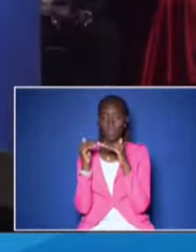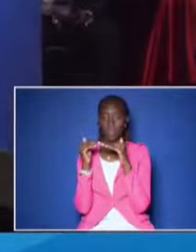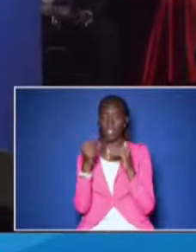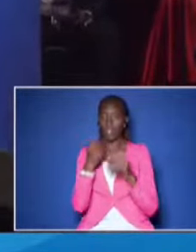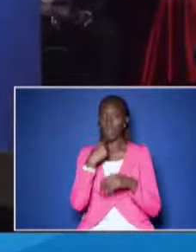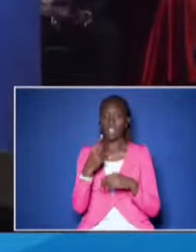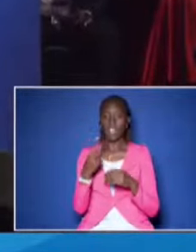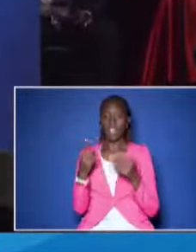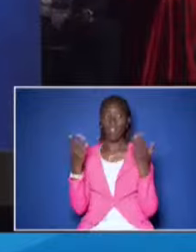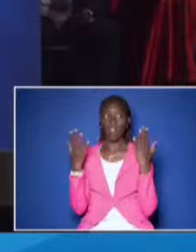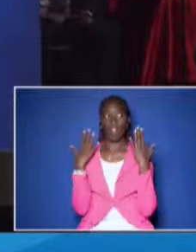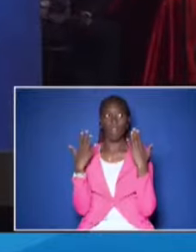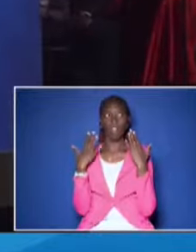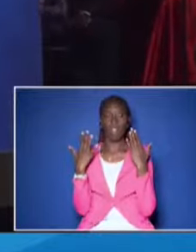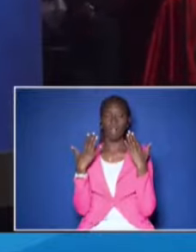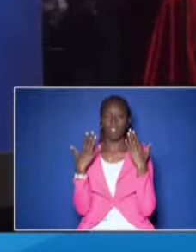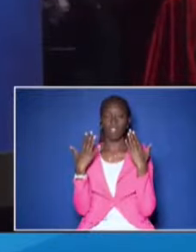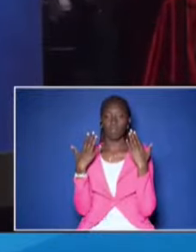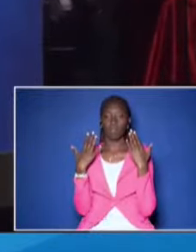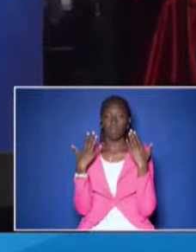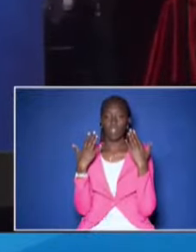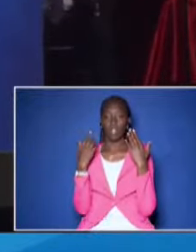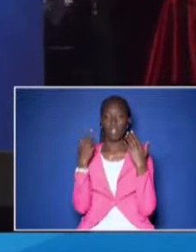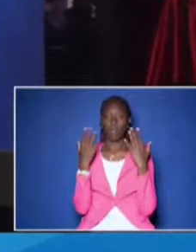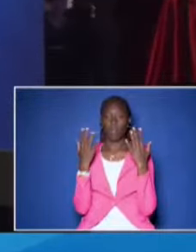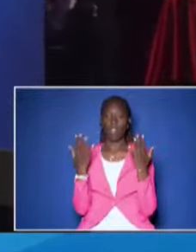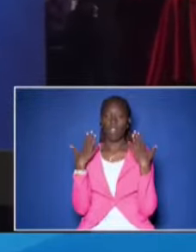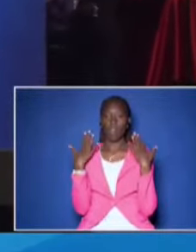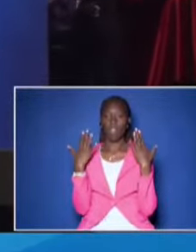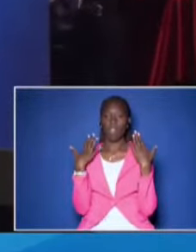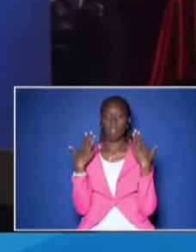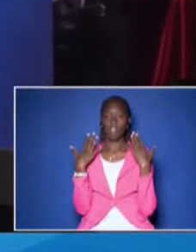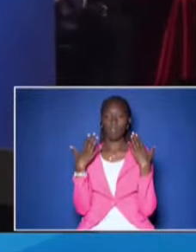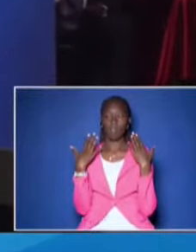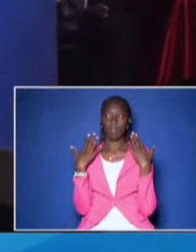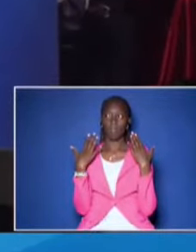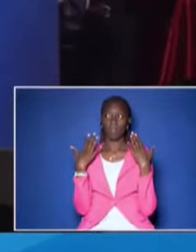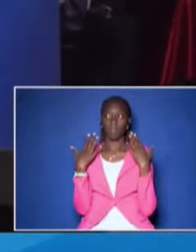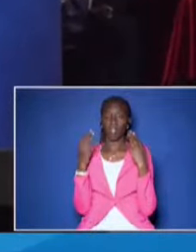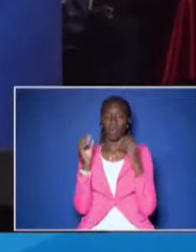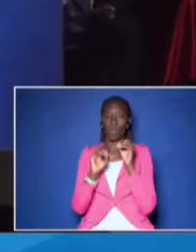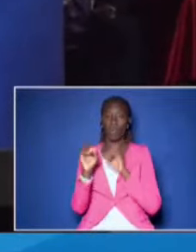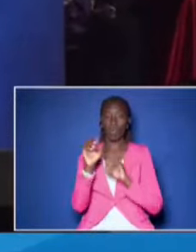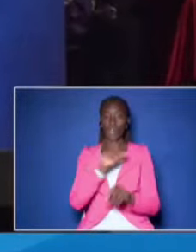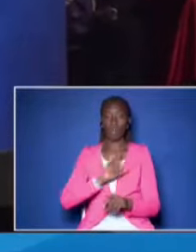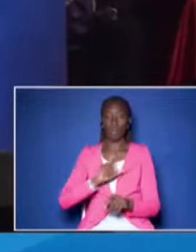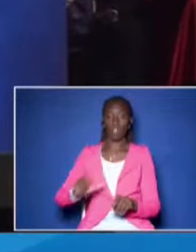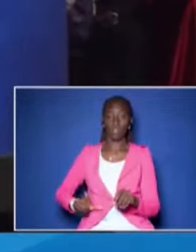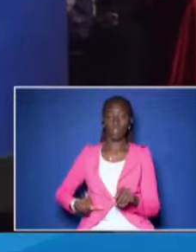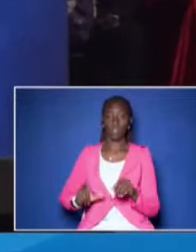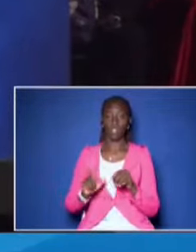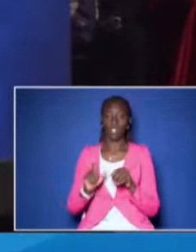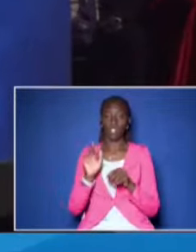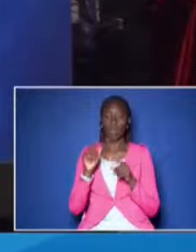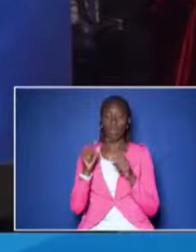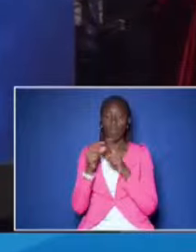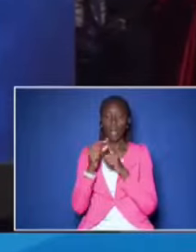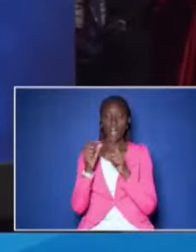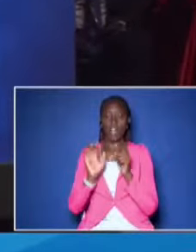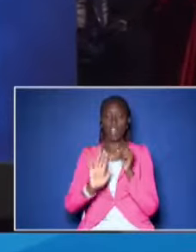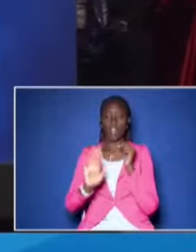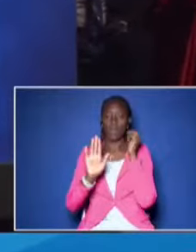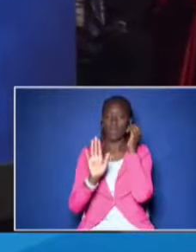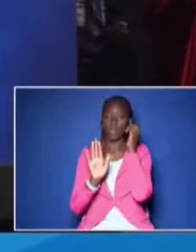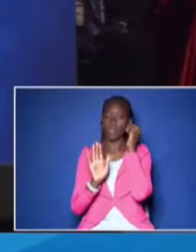say forever forever forever forever oh Lord oh lord your word